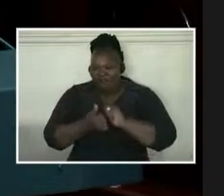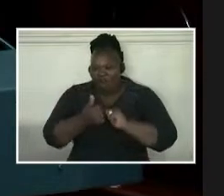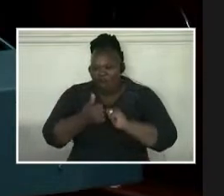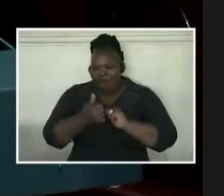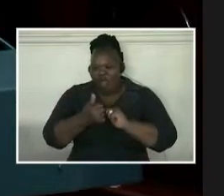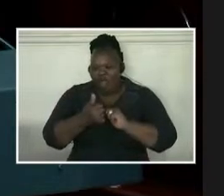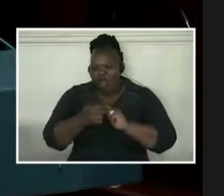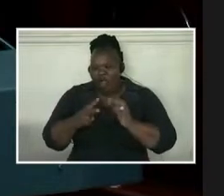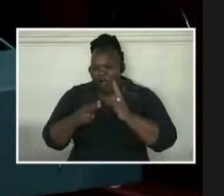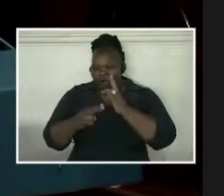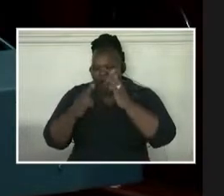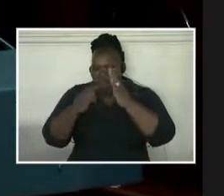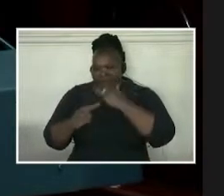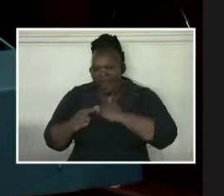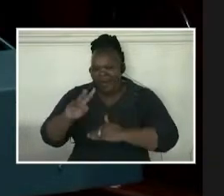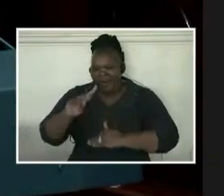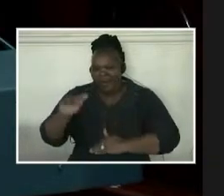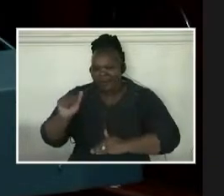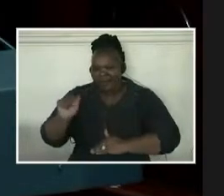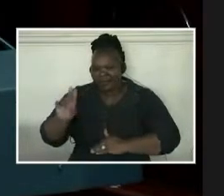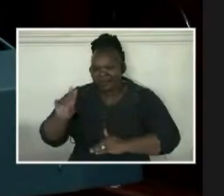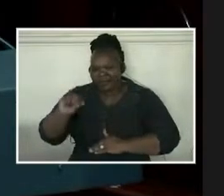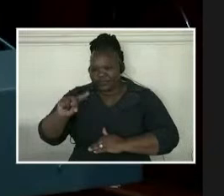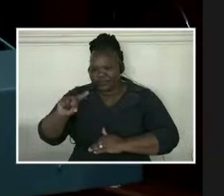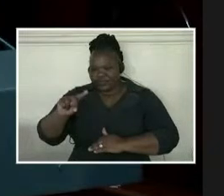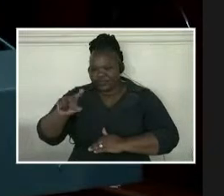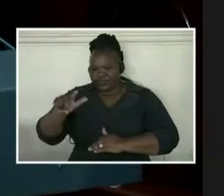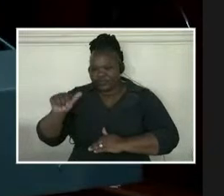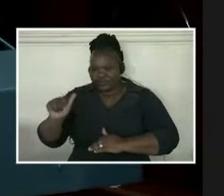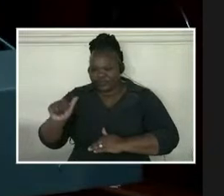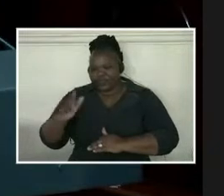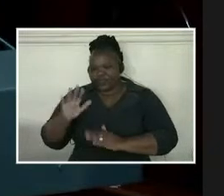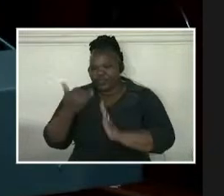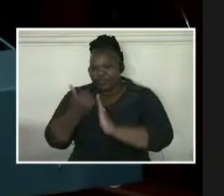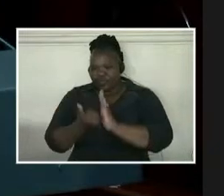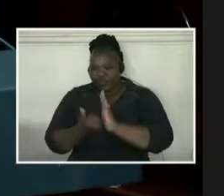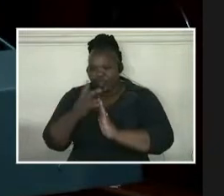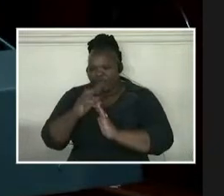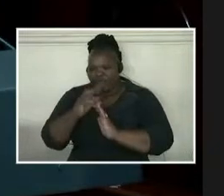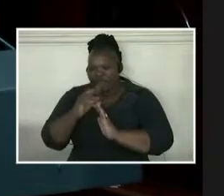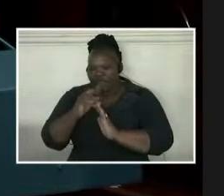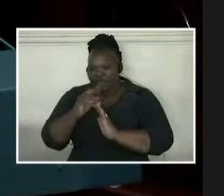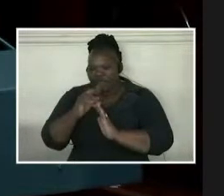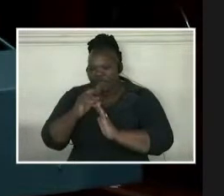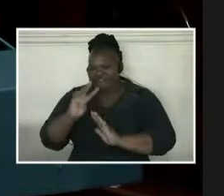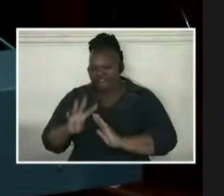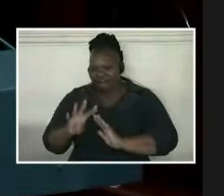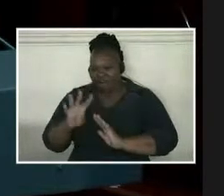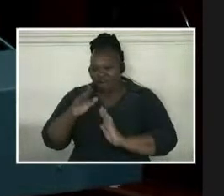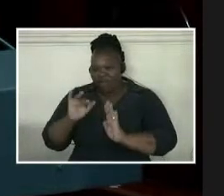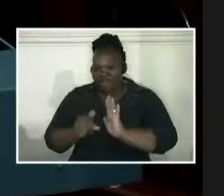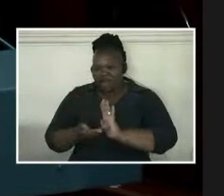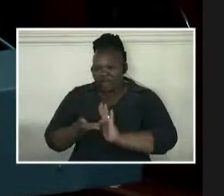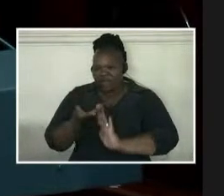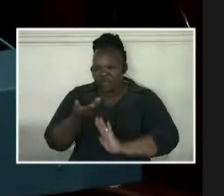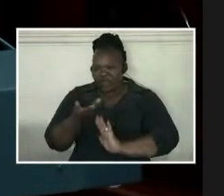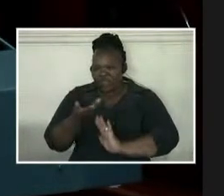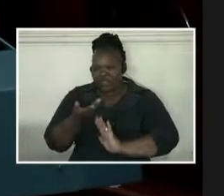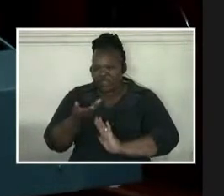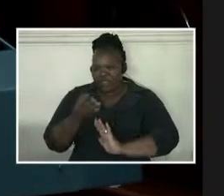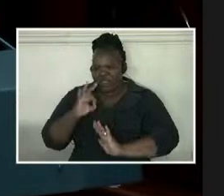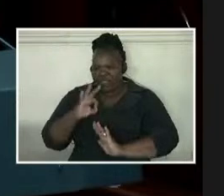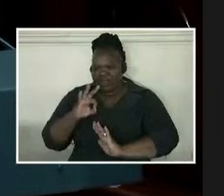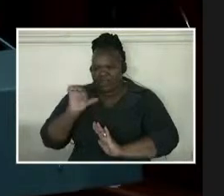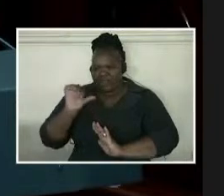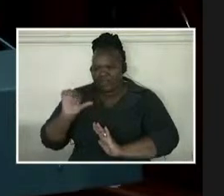april cowen as the budget for pro for for for program four has increased from